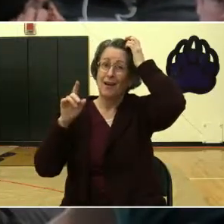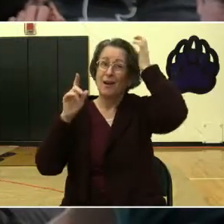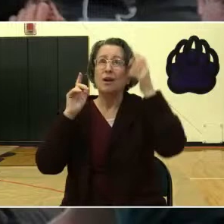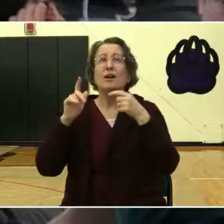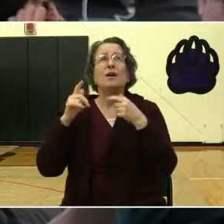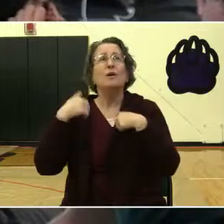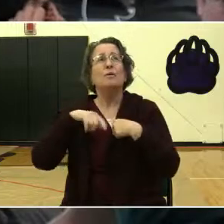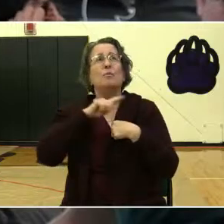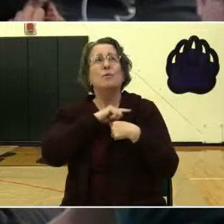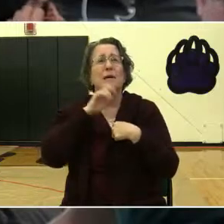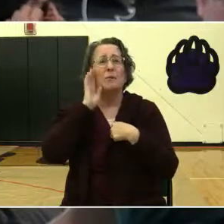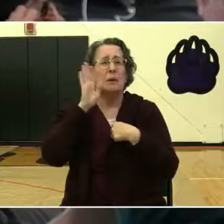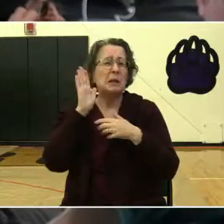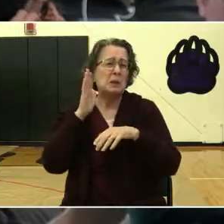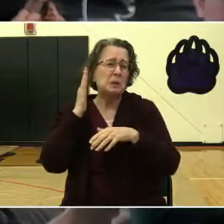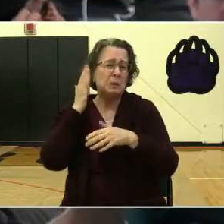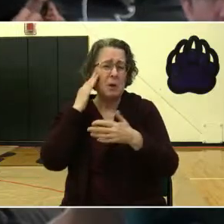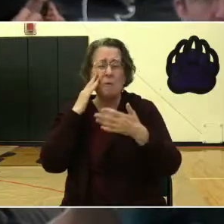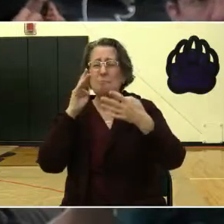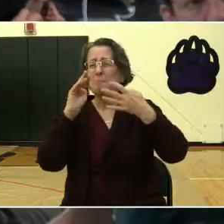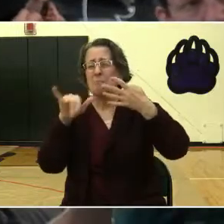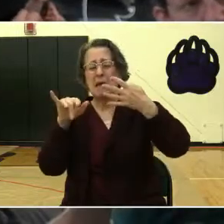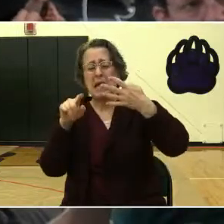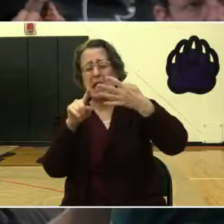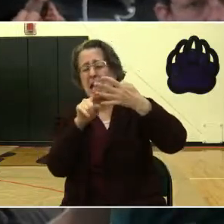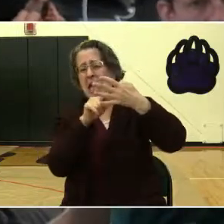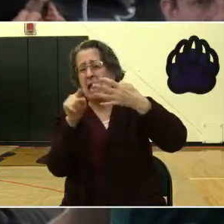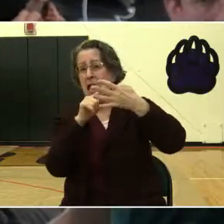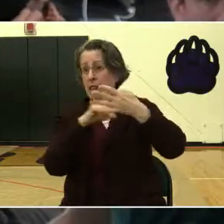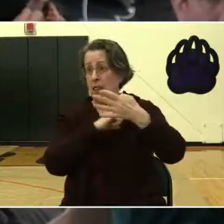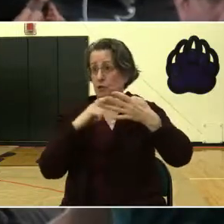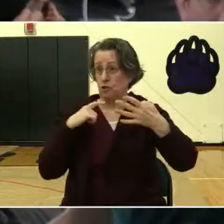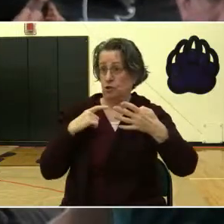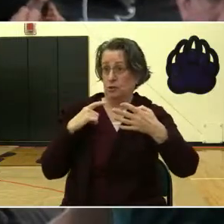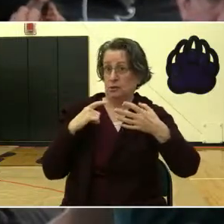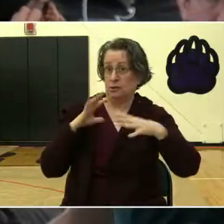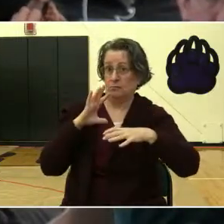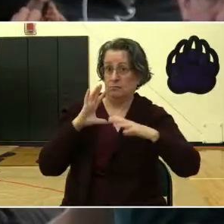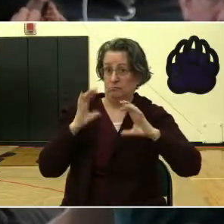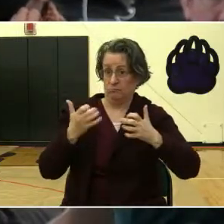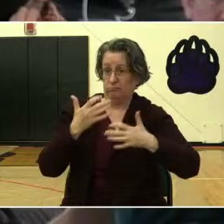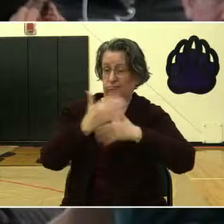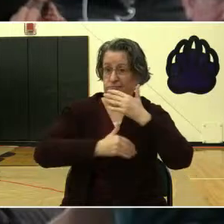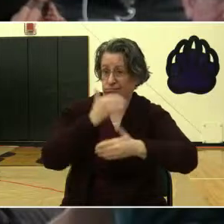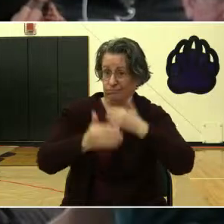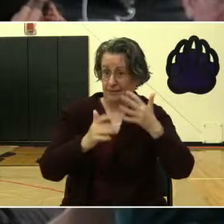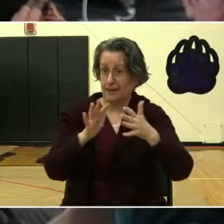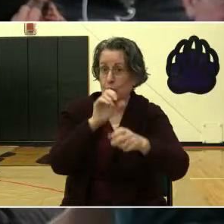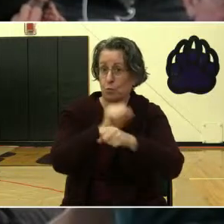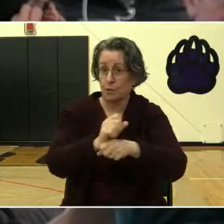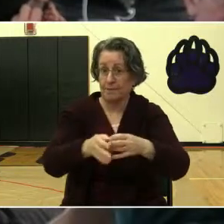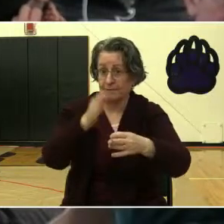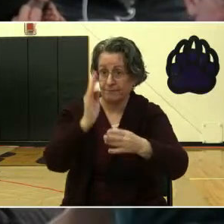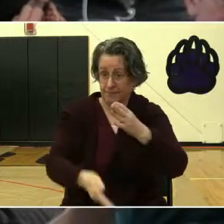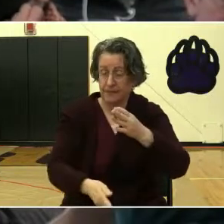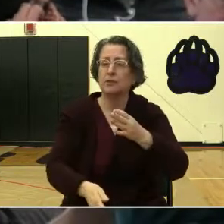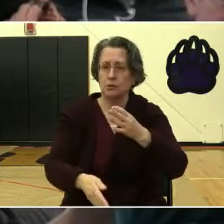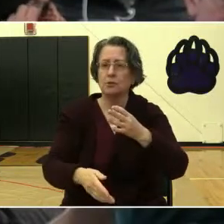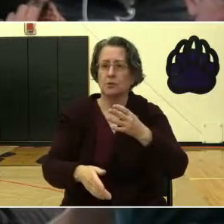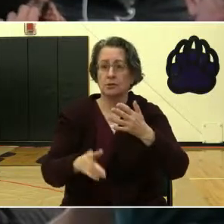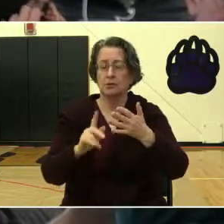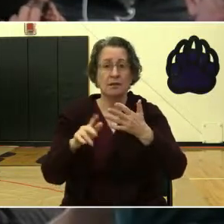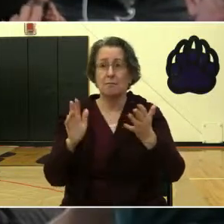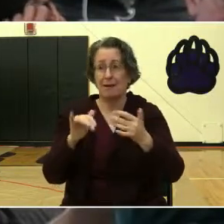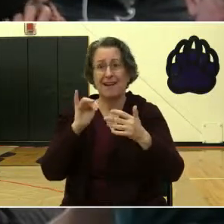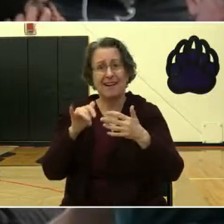probably like miday when the legislature recesses so that seems like it would be cutting it very close to our fiscal